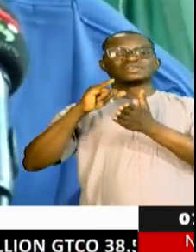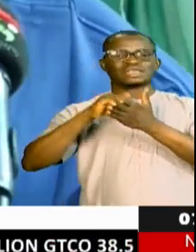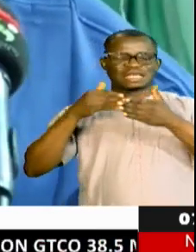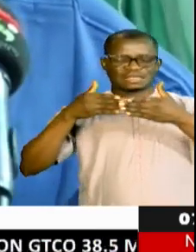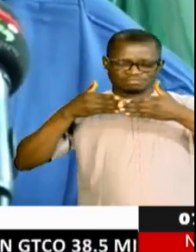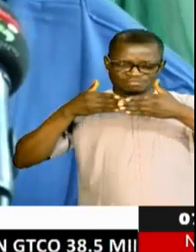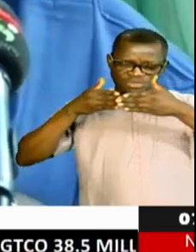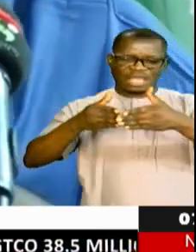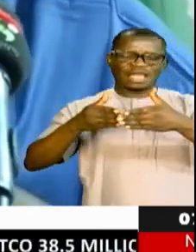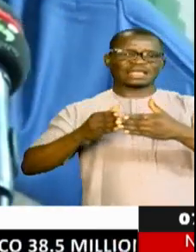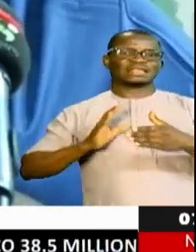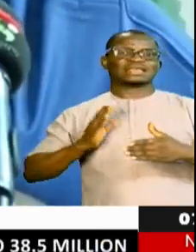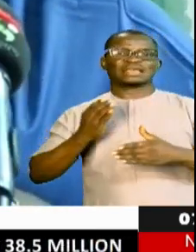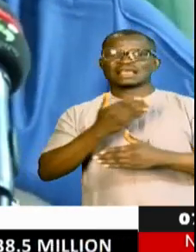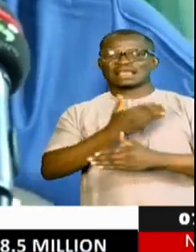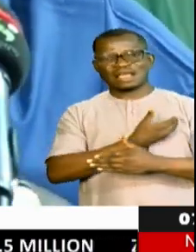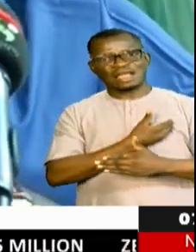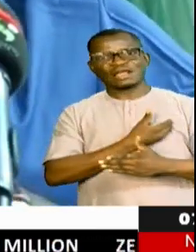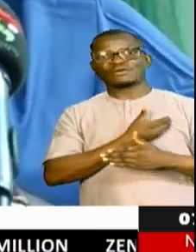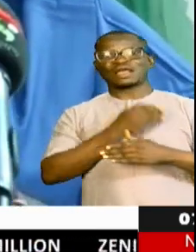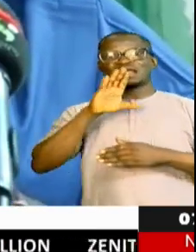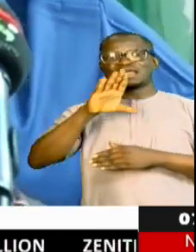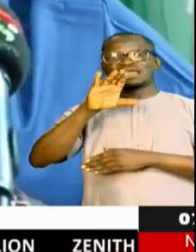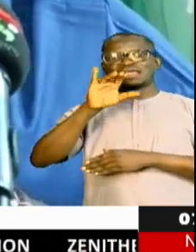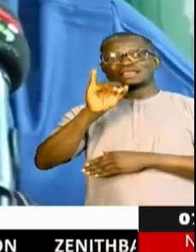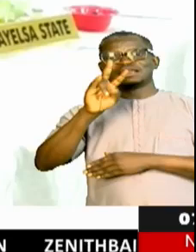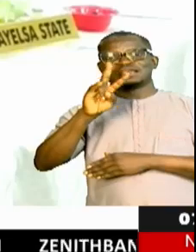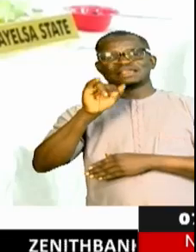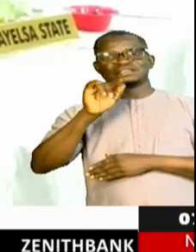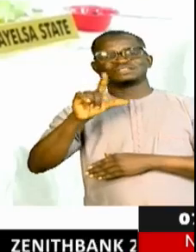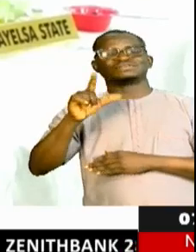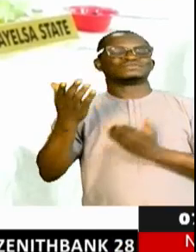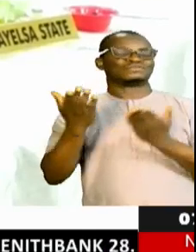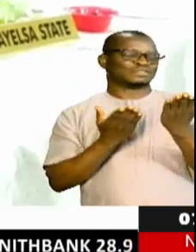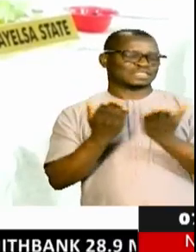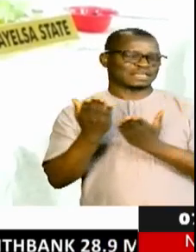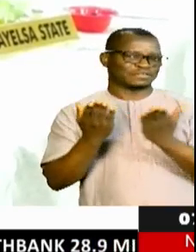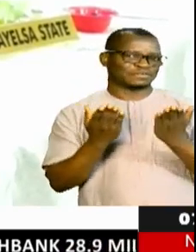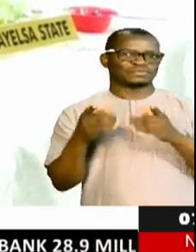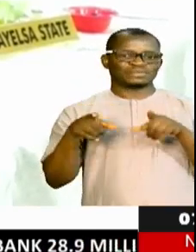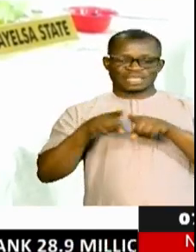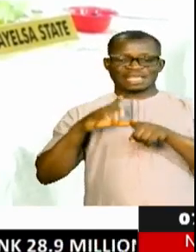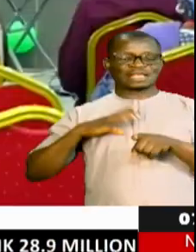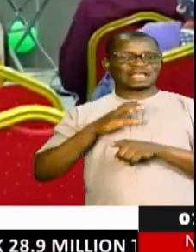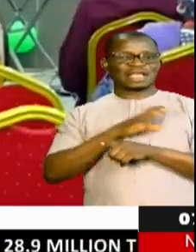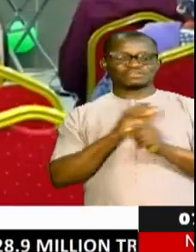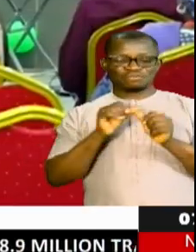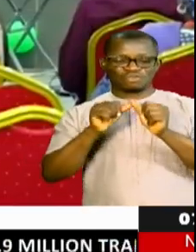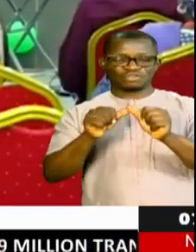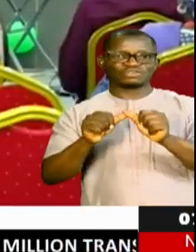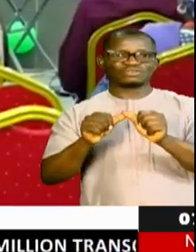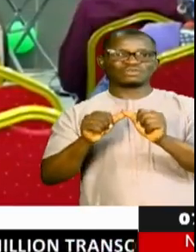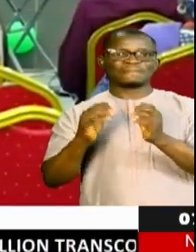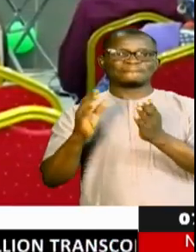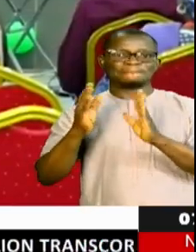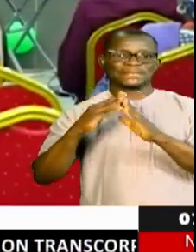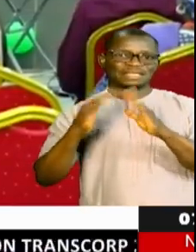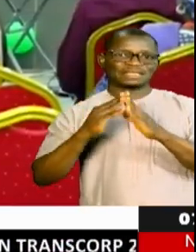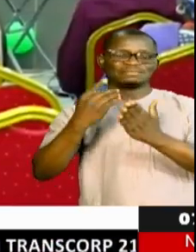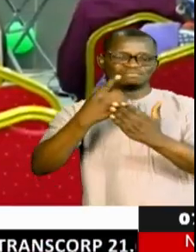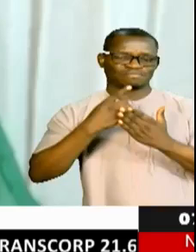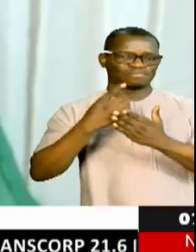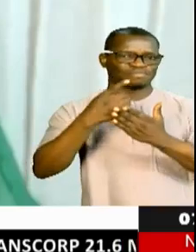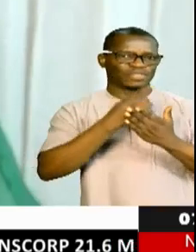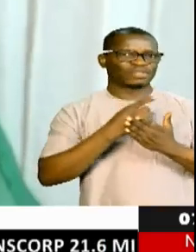guide our esteemed civil service. As the Council continues its sessions, the discussions